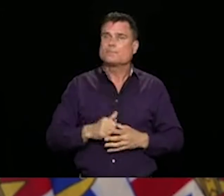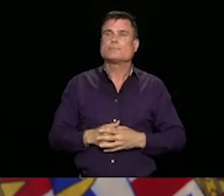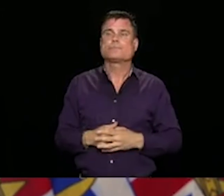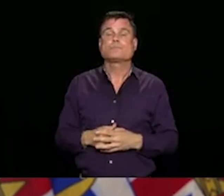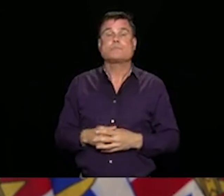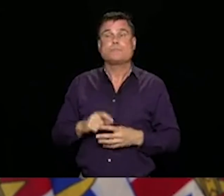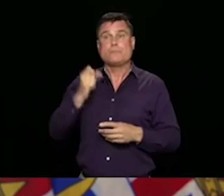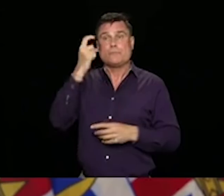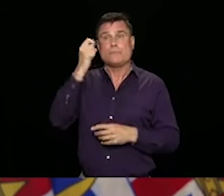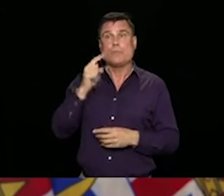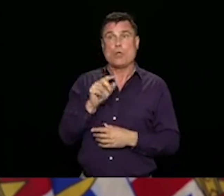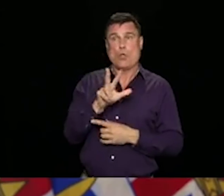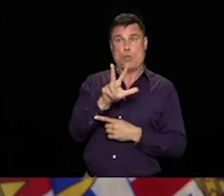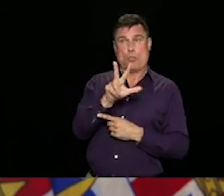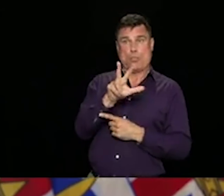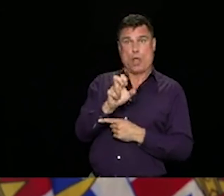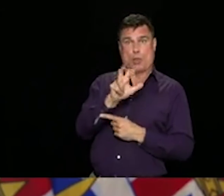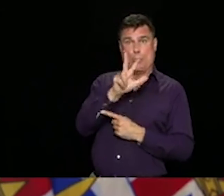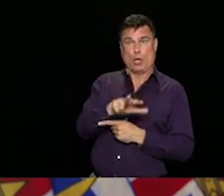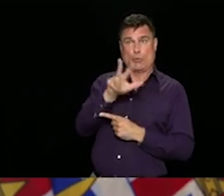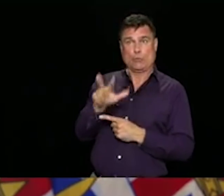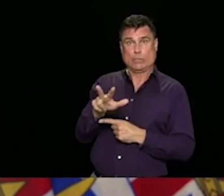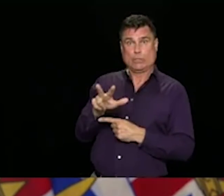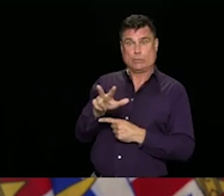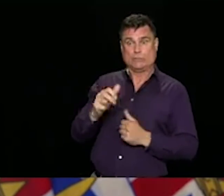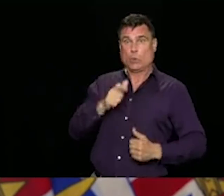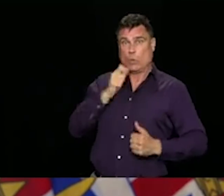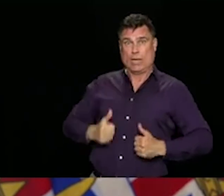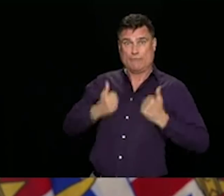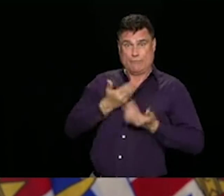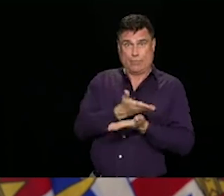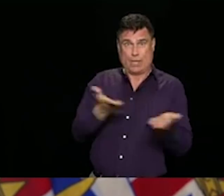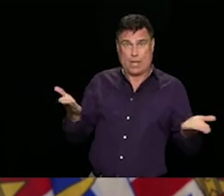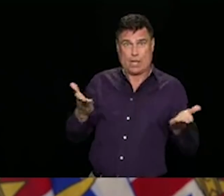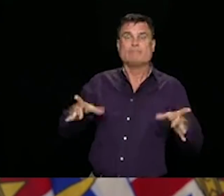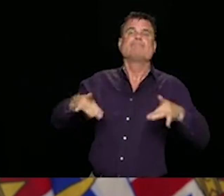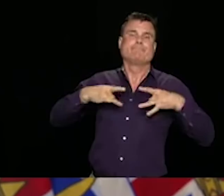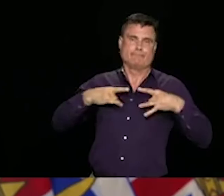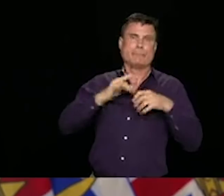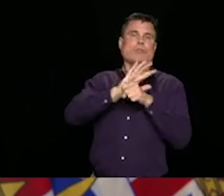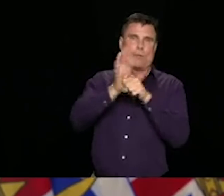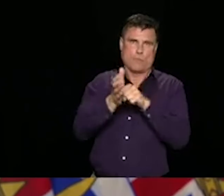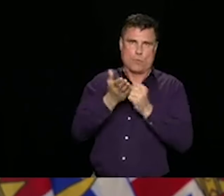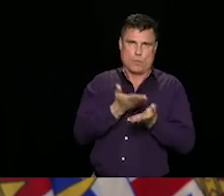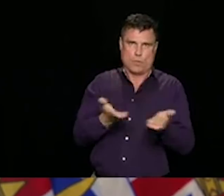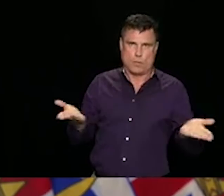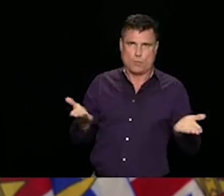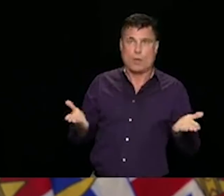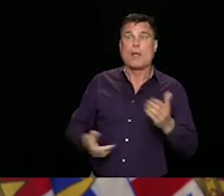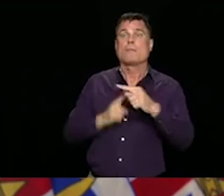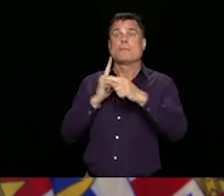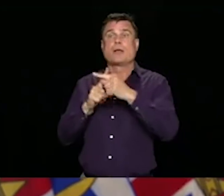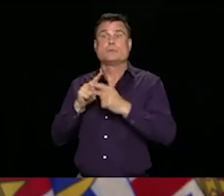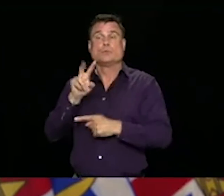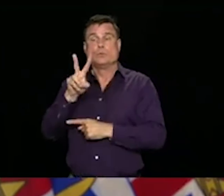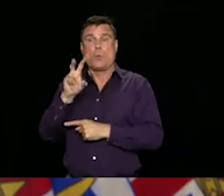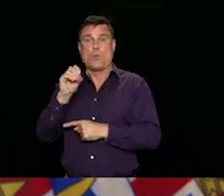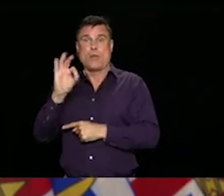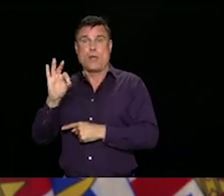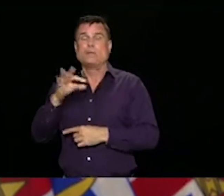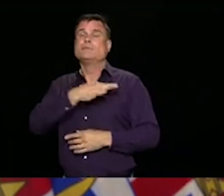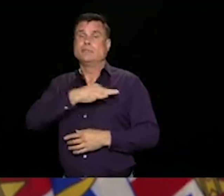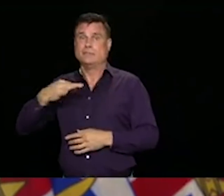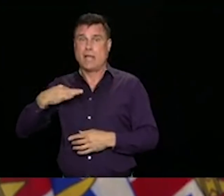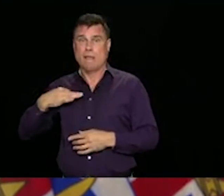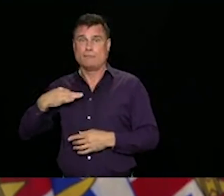our total to 333 residents who have been affected in the healthcare system and 209 staff.